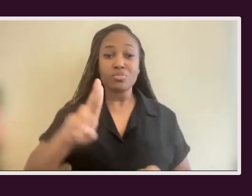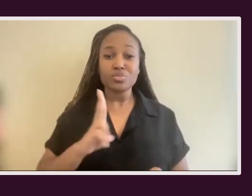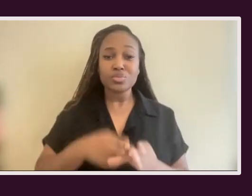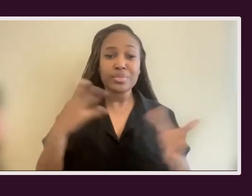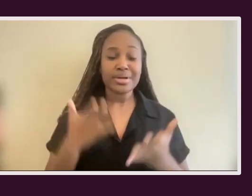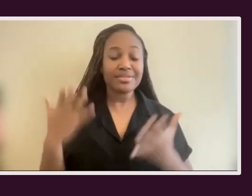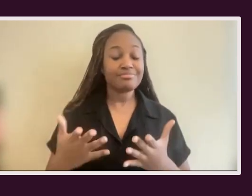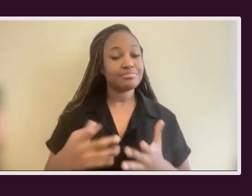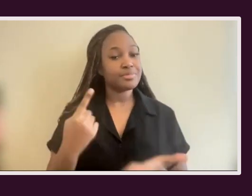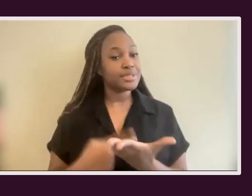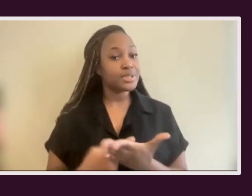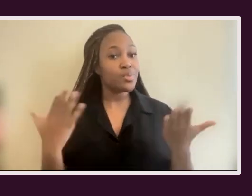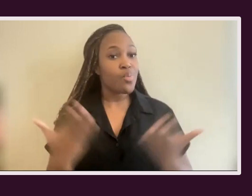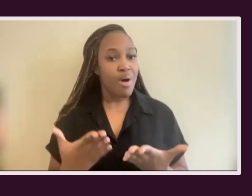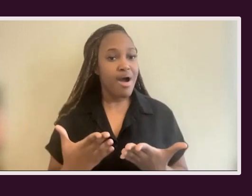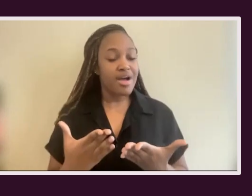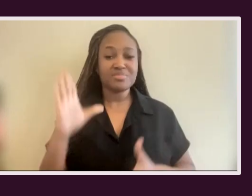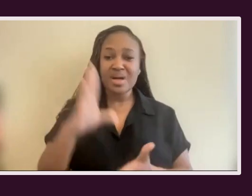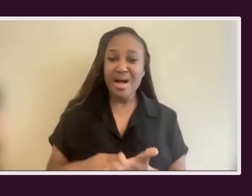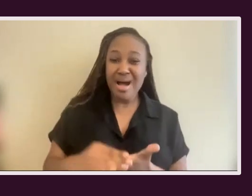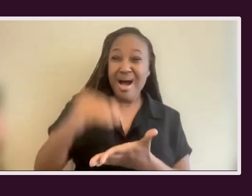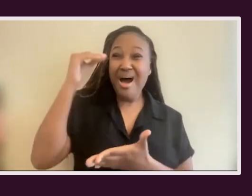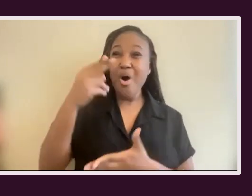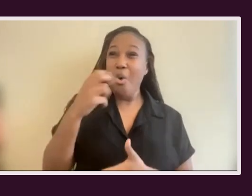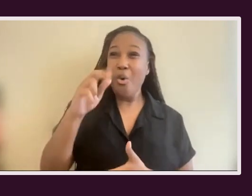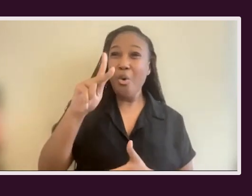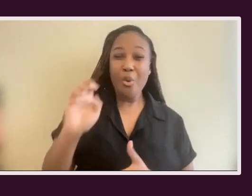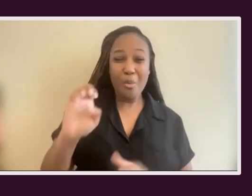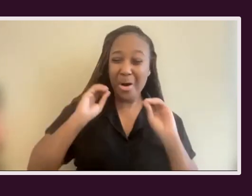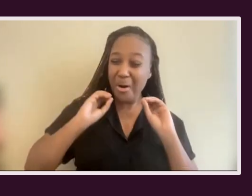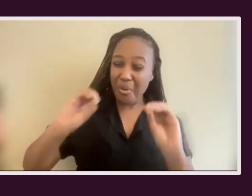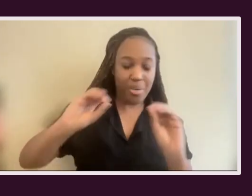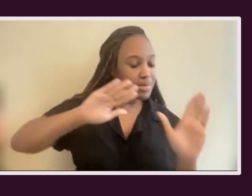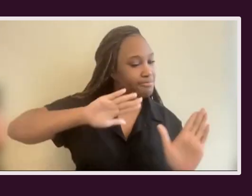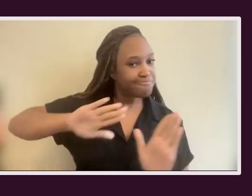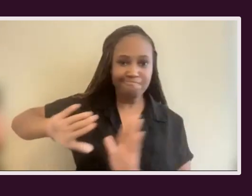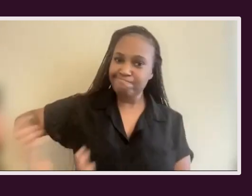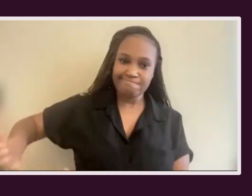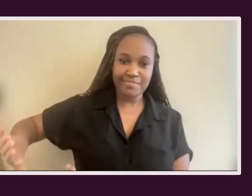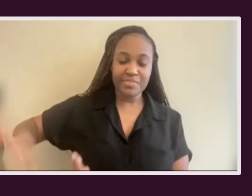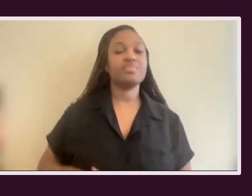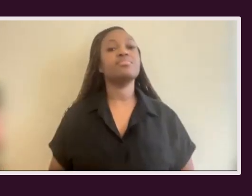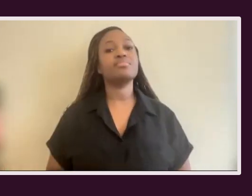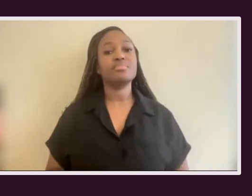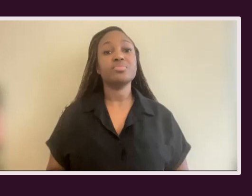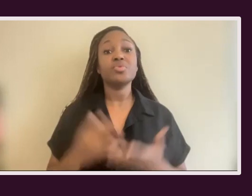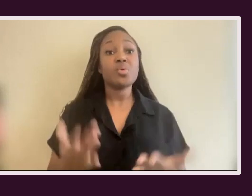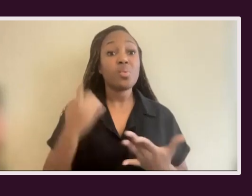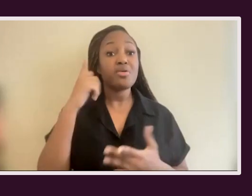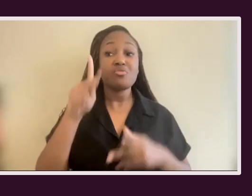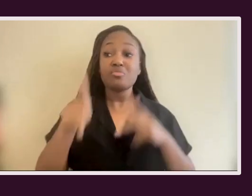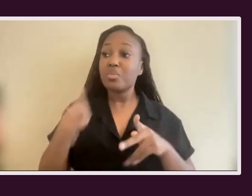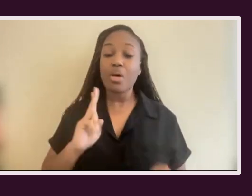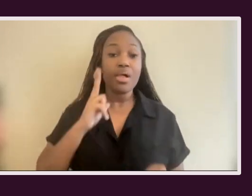unlearning hopelessness. Let's just take one more minute to allow people to arrive as they grab their snacks, grab their tea, grab their coffee. I hope you've